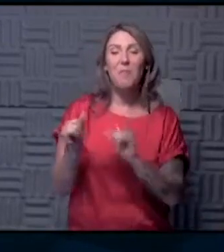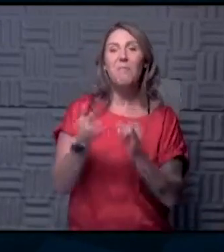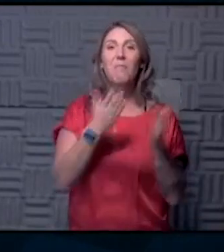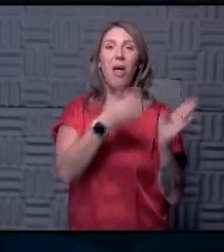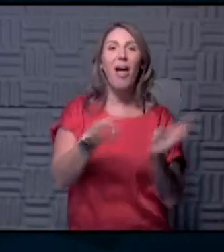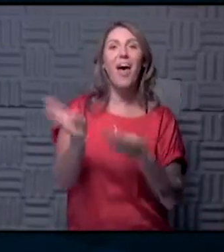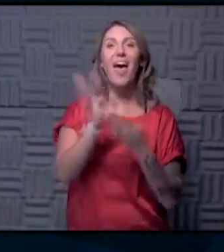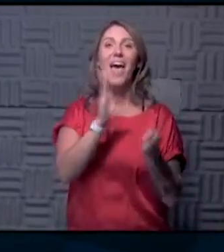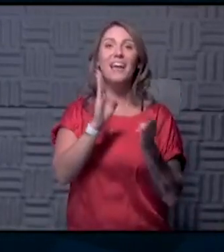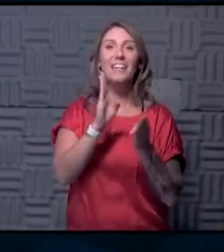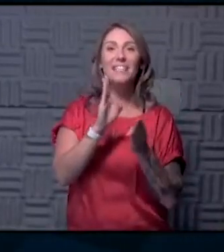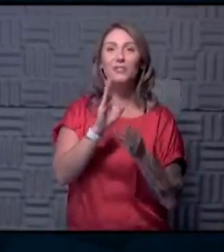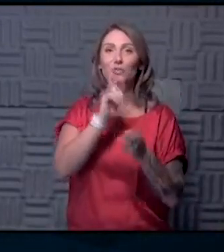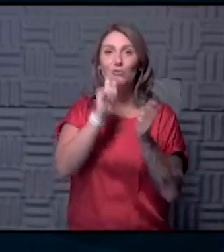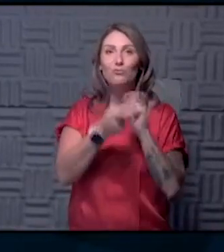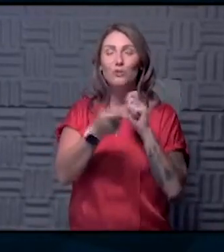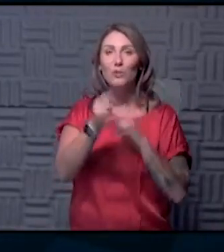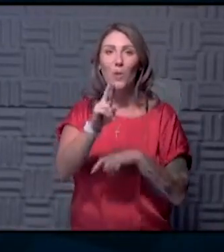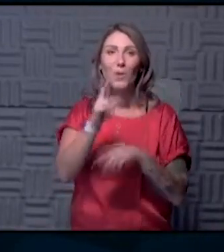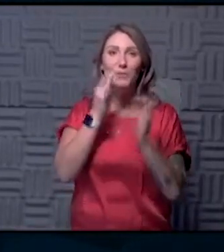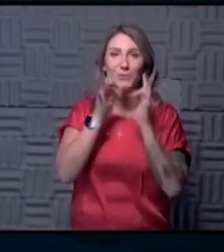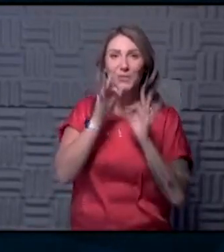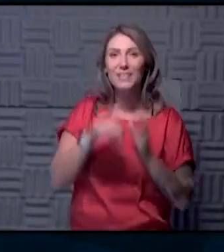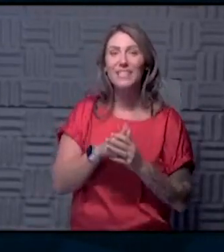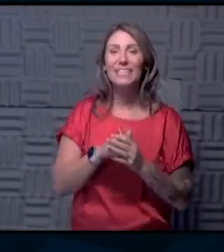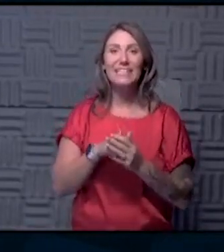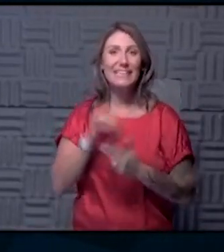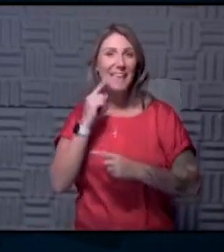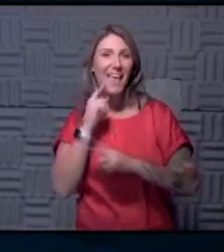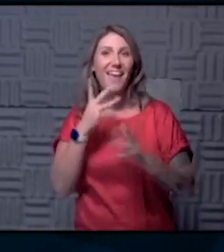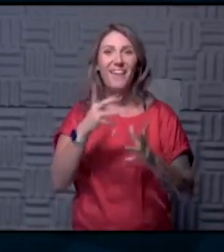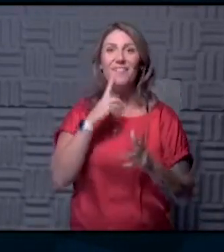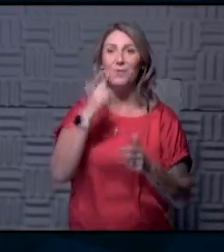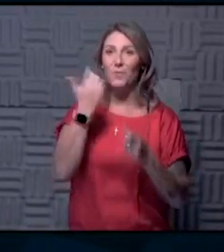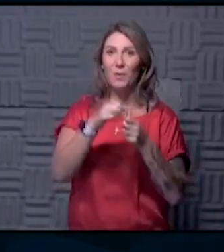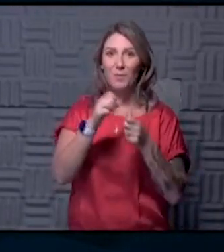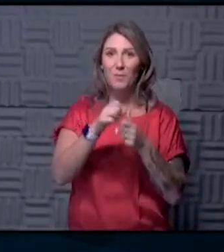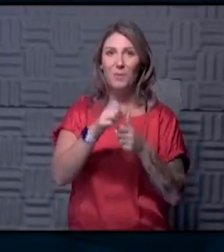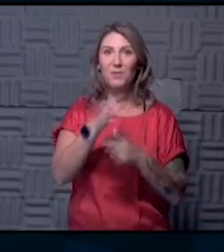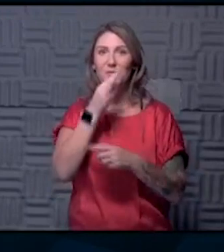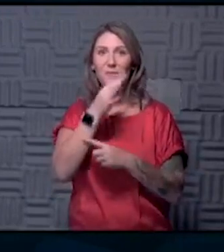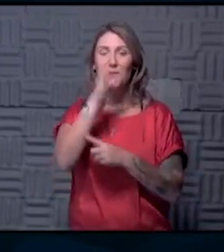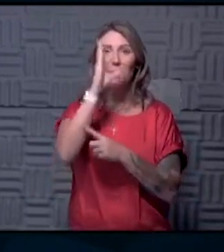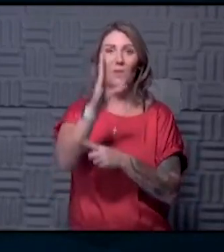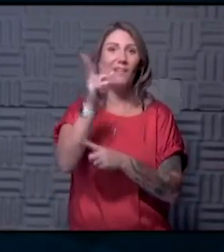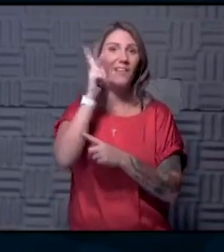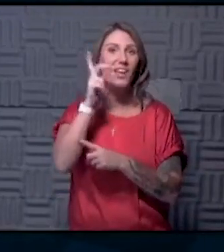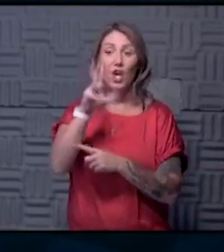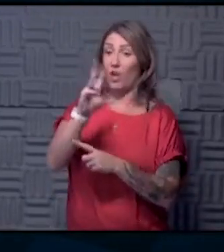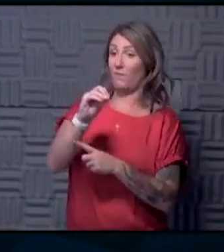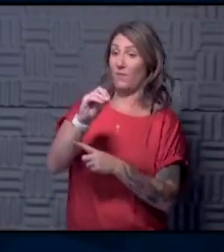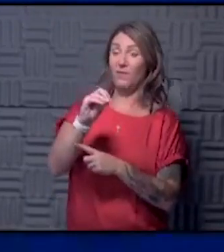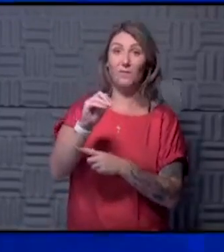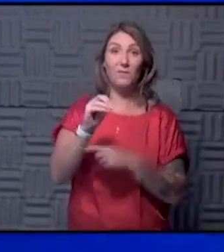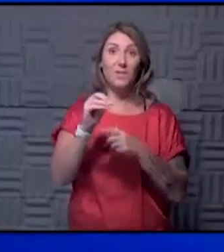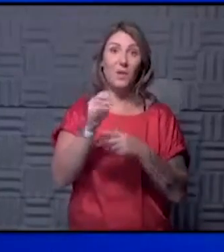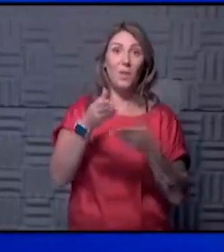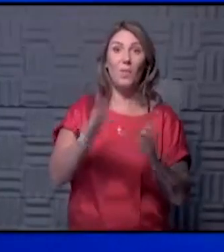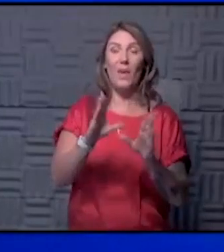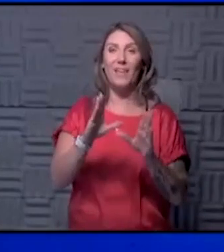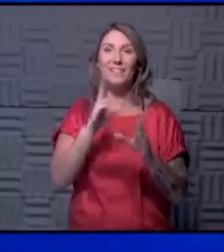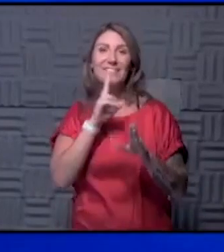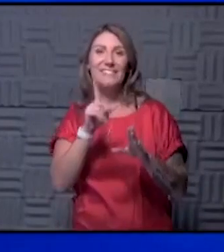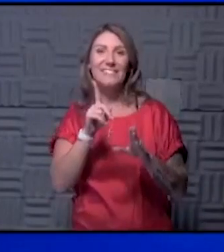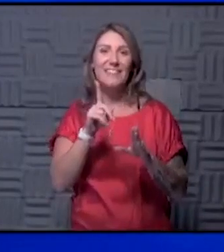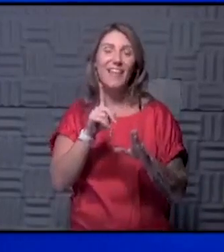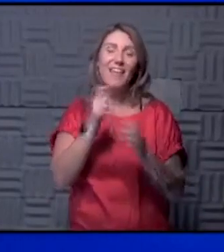go to a haunted house, we want you to be safe. Remember, pretty soon you're going to get to hear about 50 ways to leave your mask or love your mask, not leave your